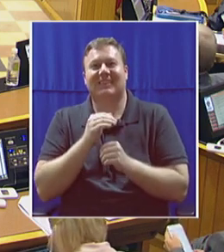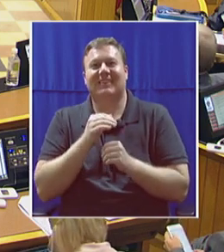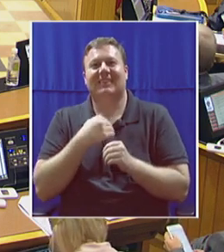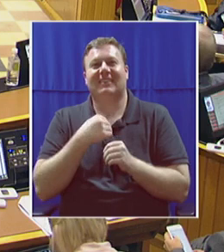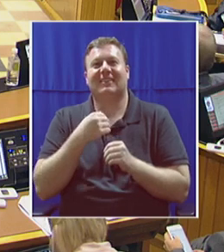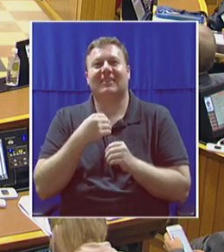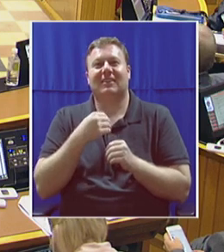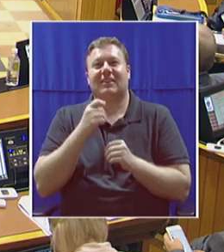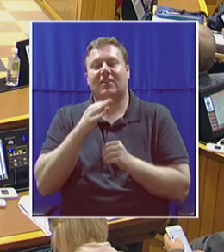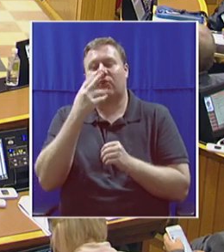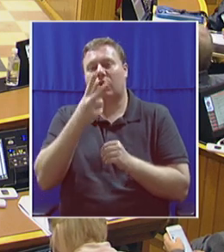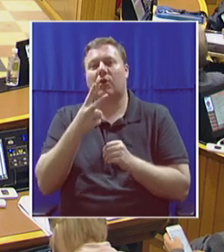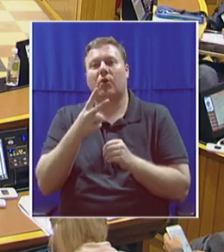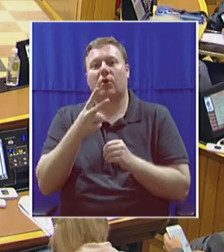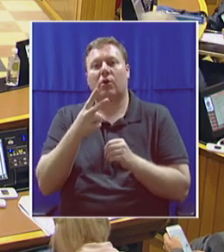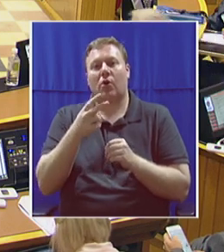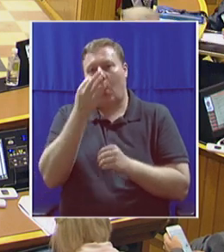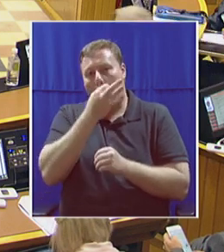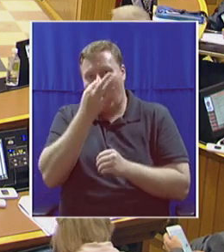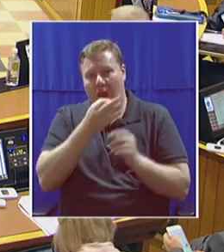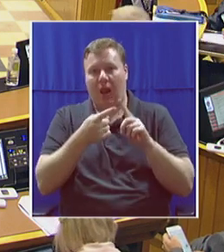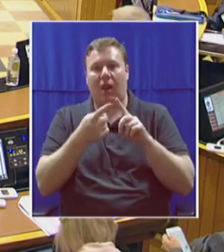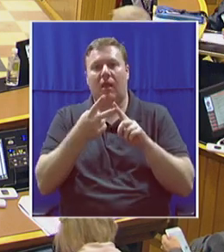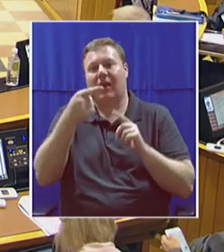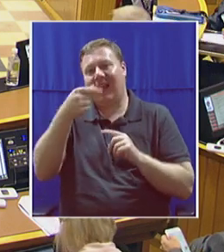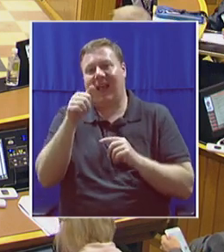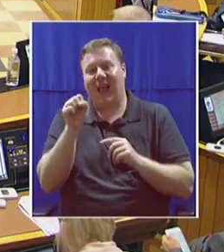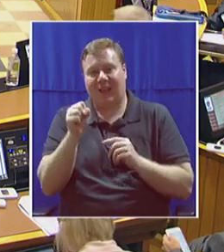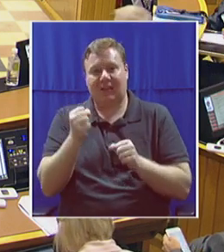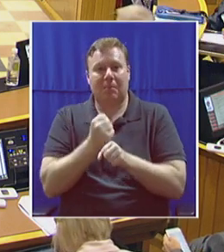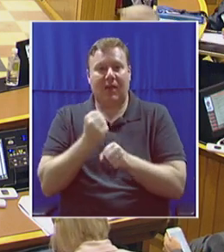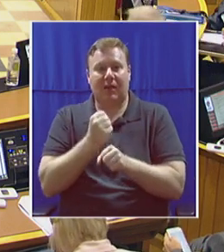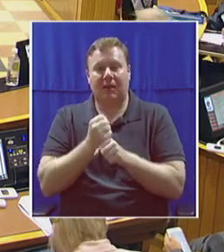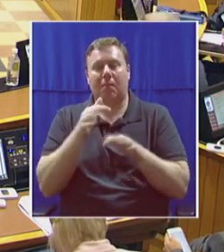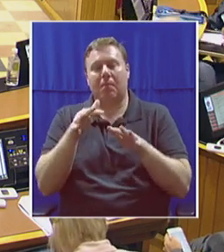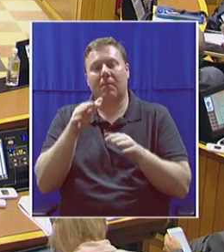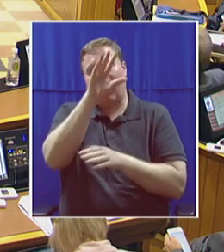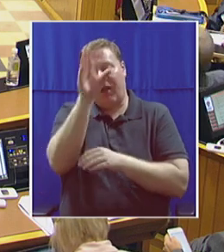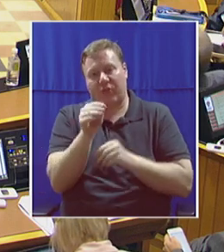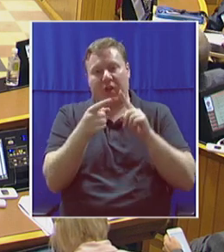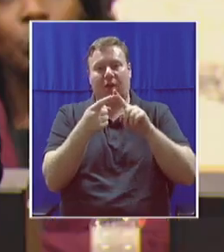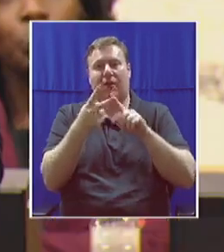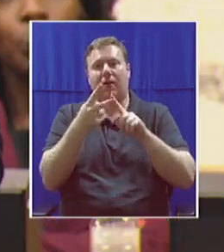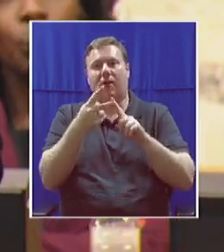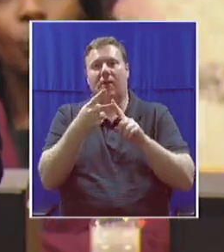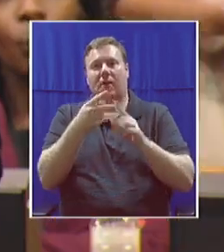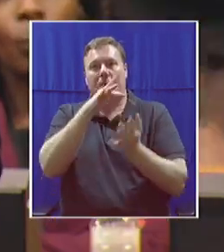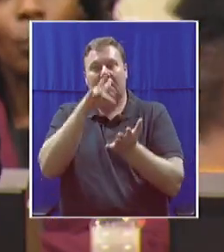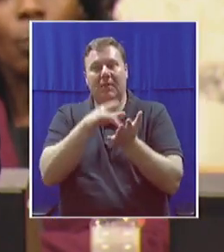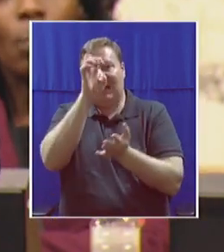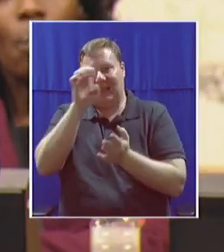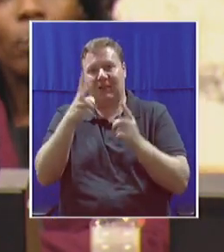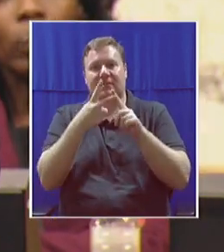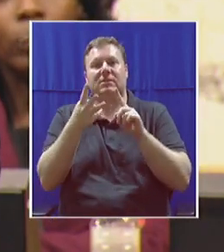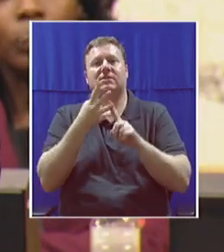and gas producers in Africa the Middle East Russia and North America domestic